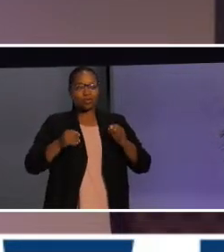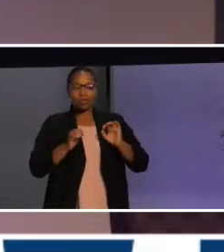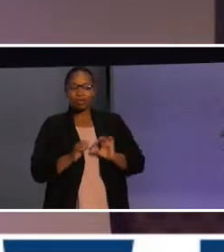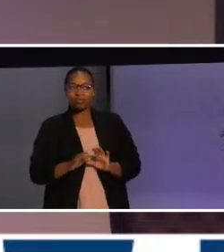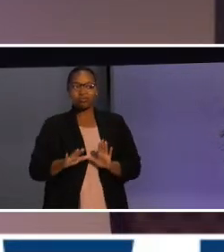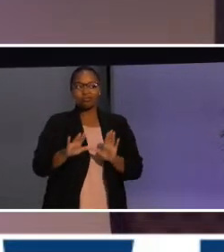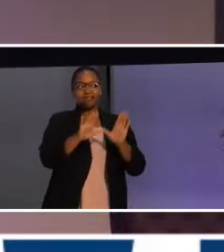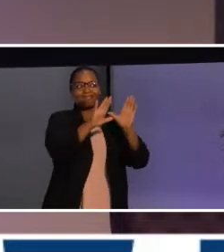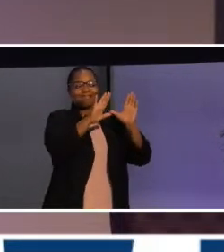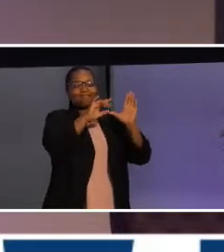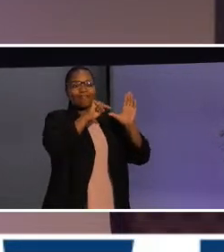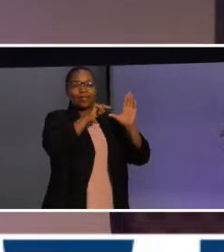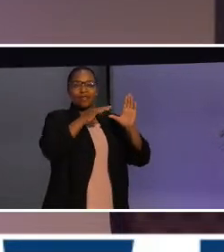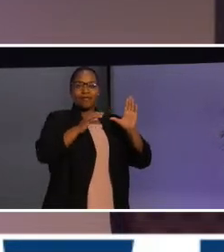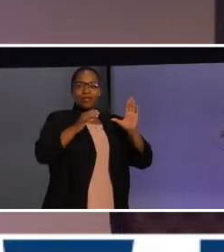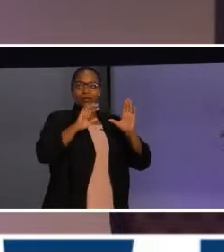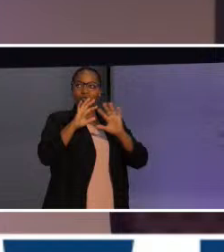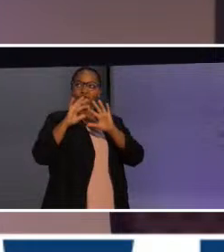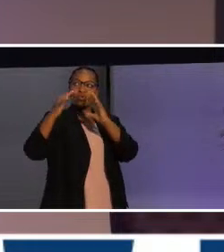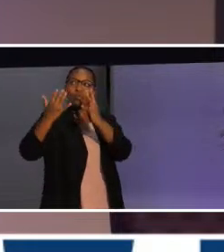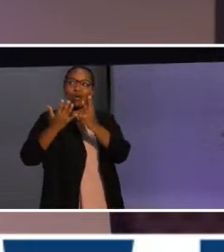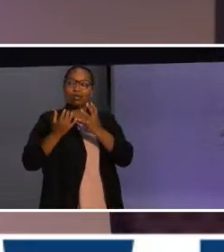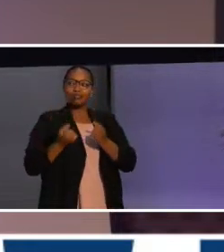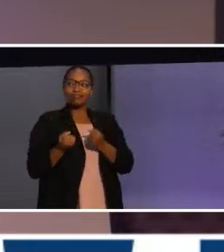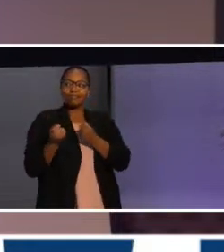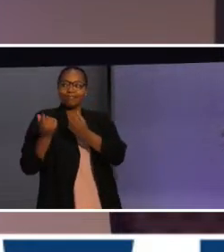the world and to humanity.